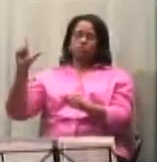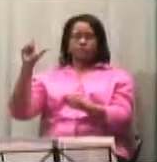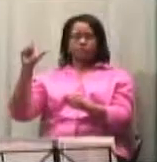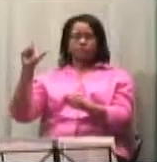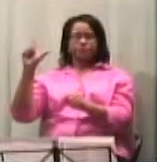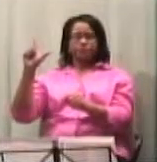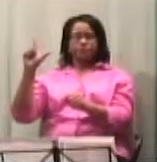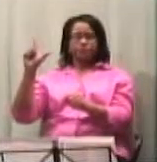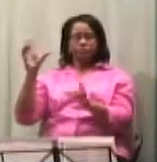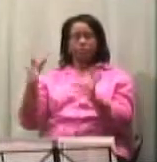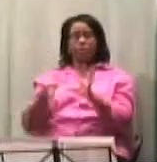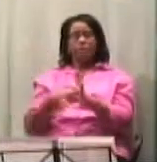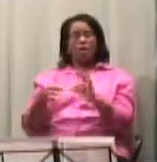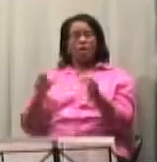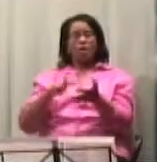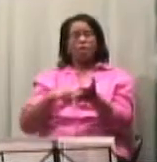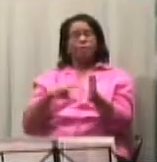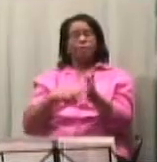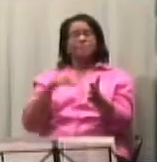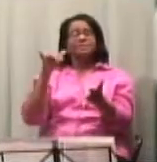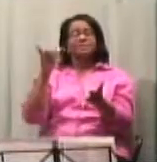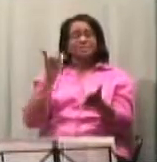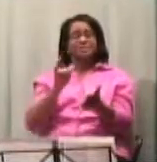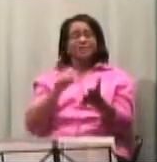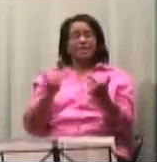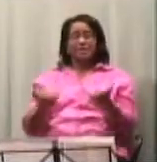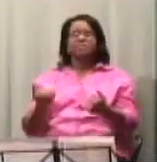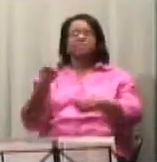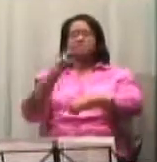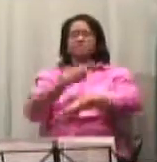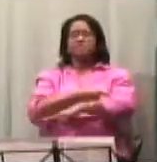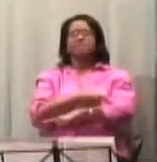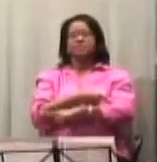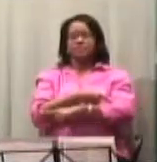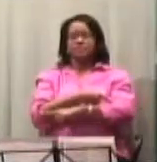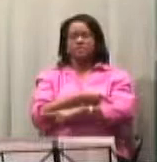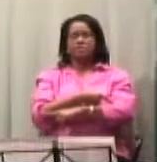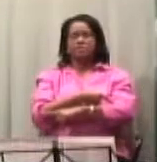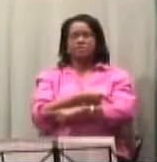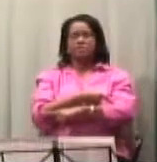that the light of the truth of God today may enlighten our